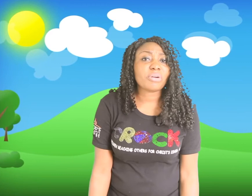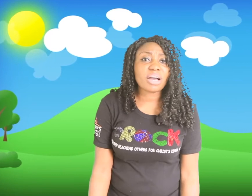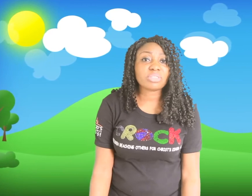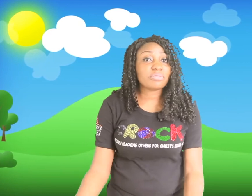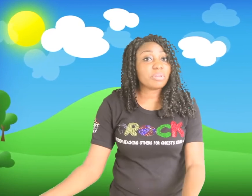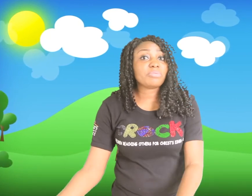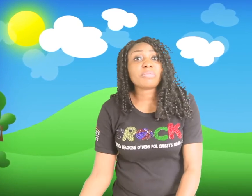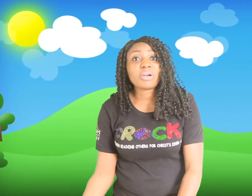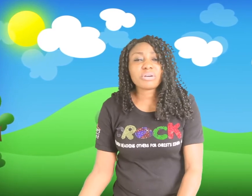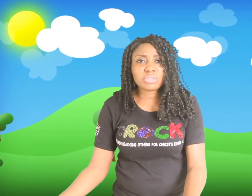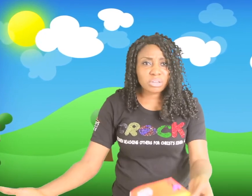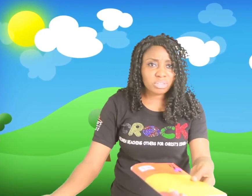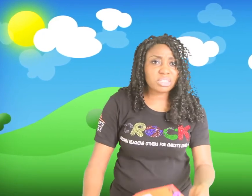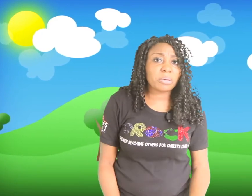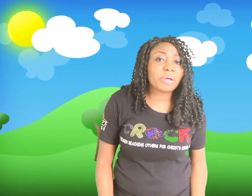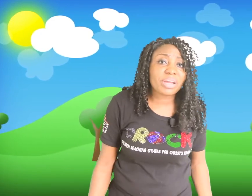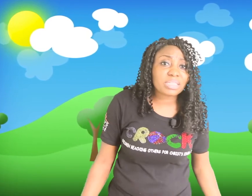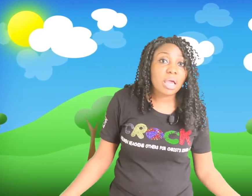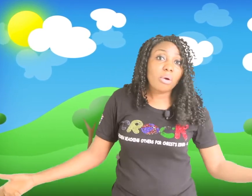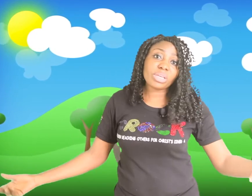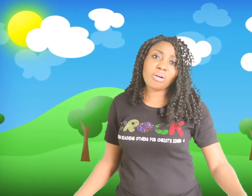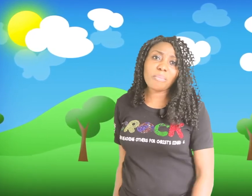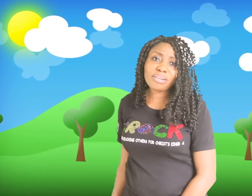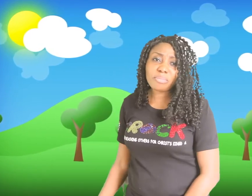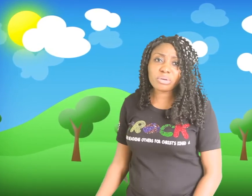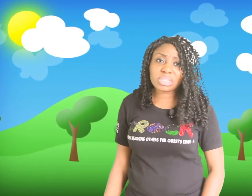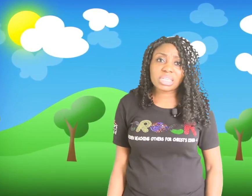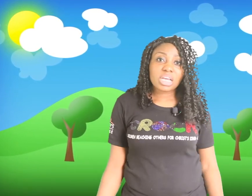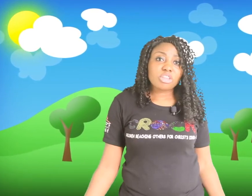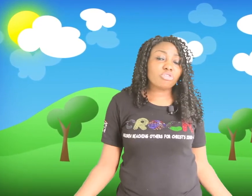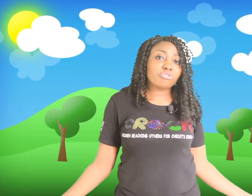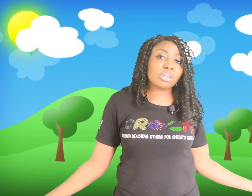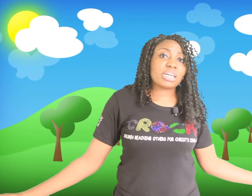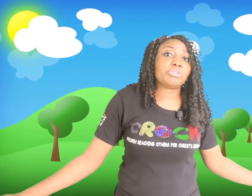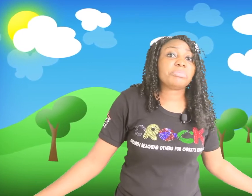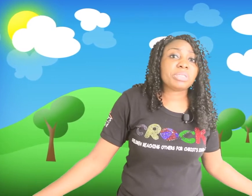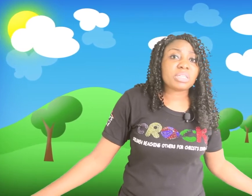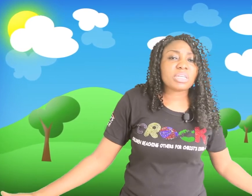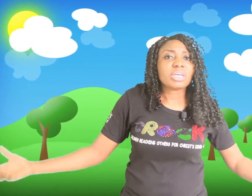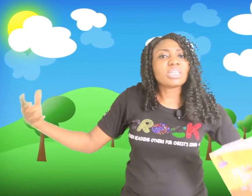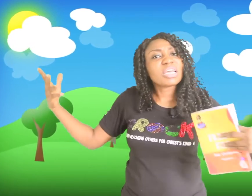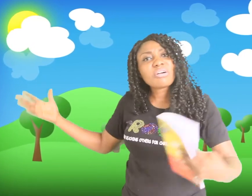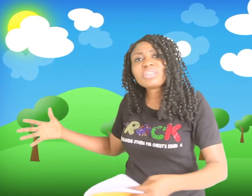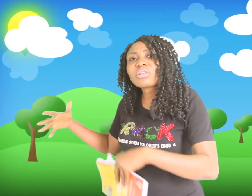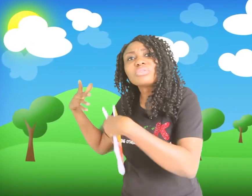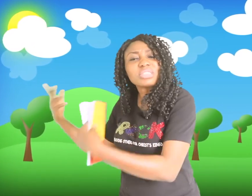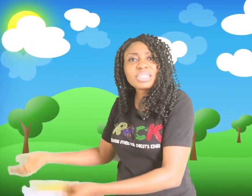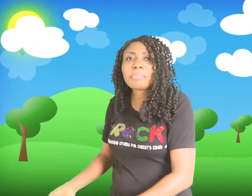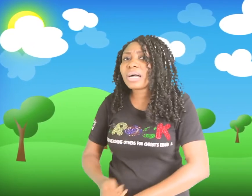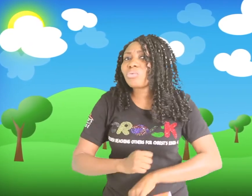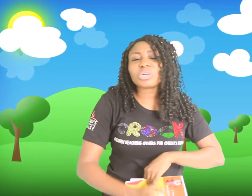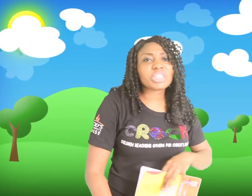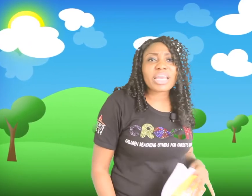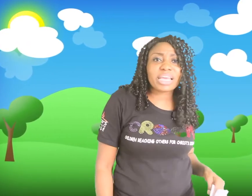not from your house. Even people from your house, you can notice your parents, when they come back from outside, they don't rush at you immediately. They take off their clothes,